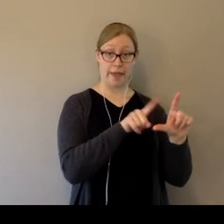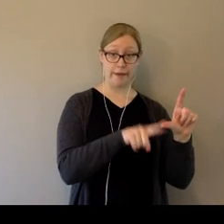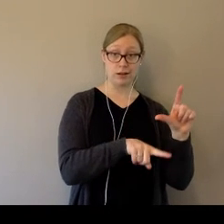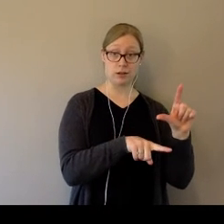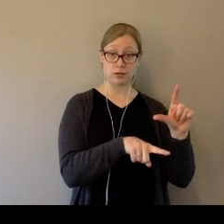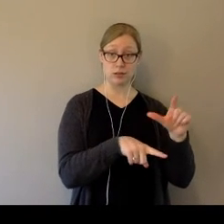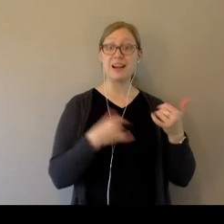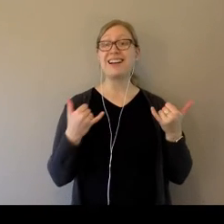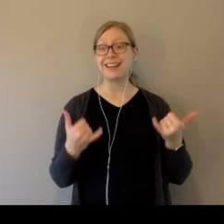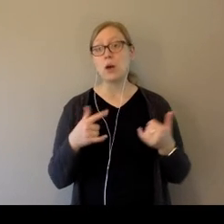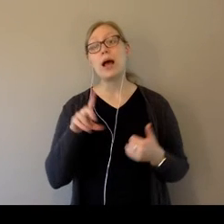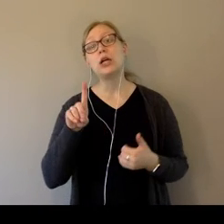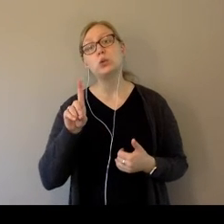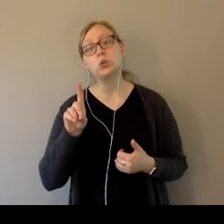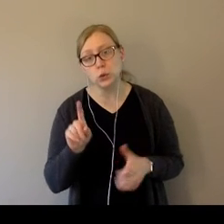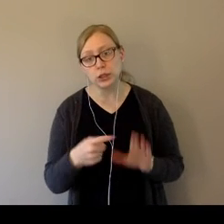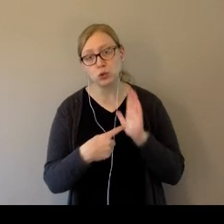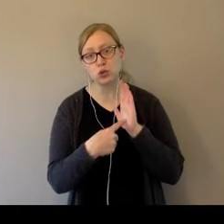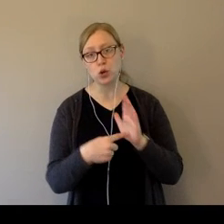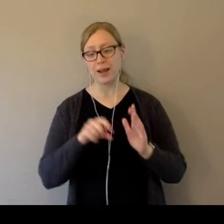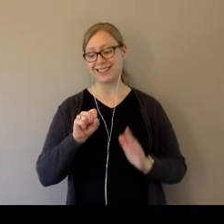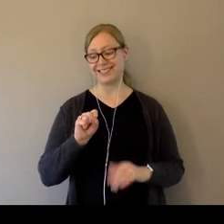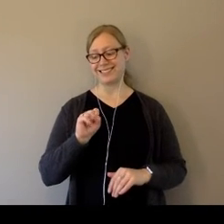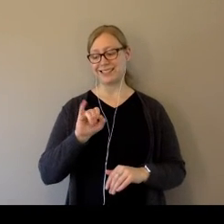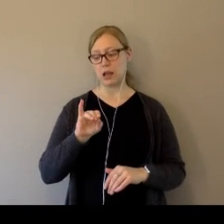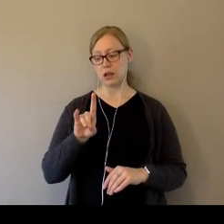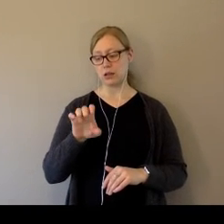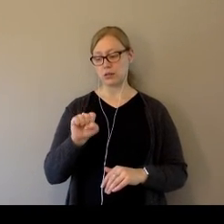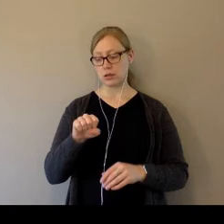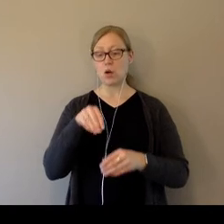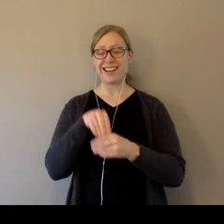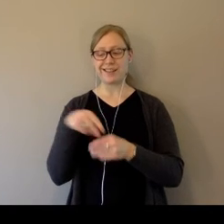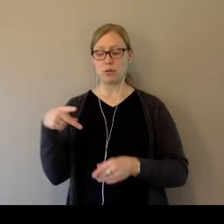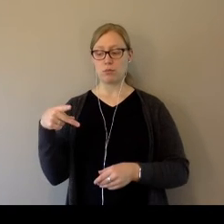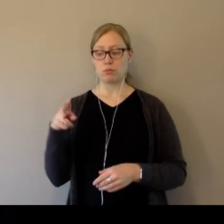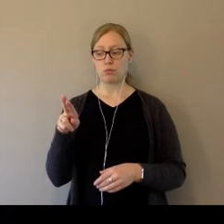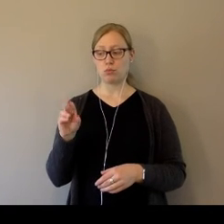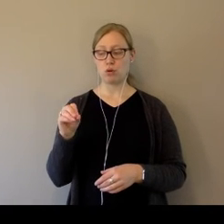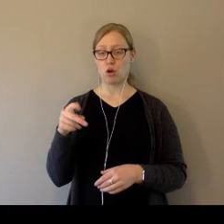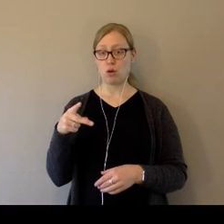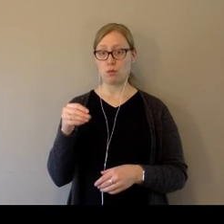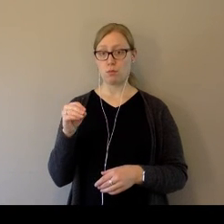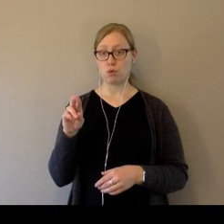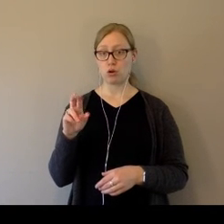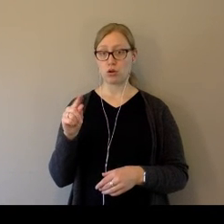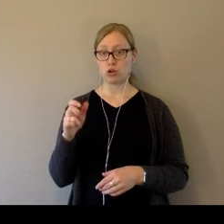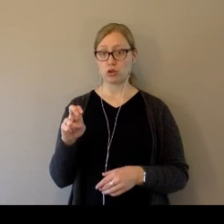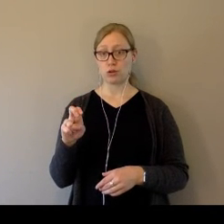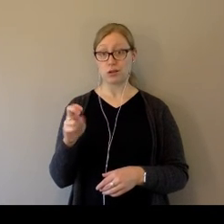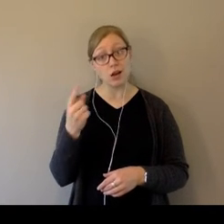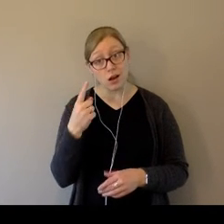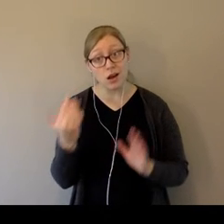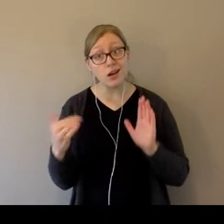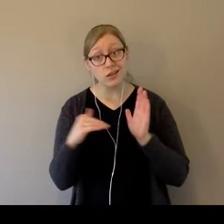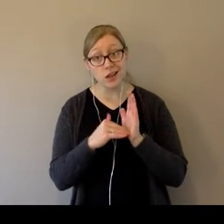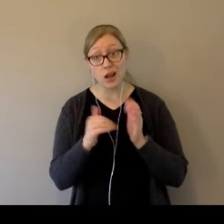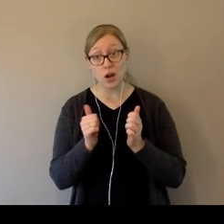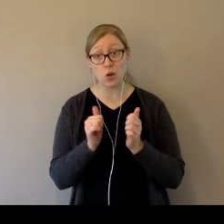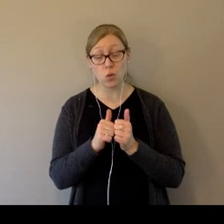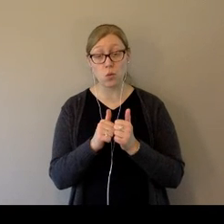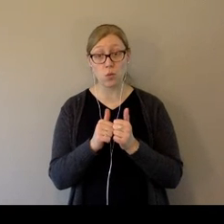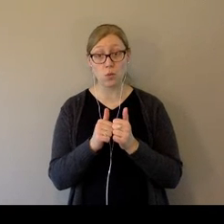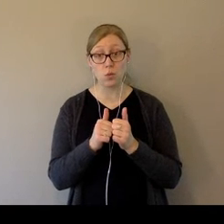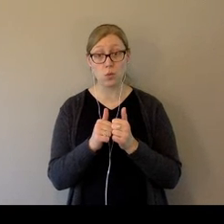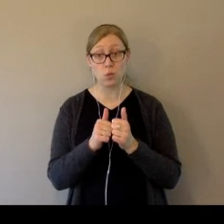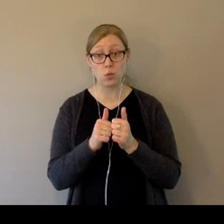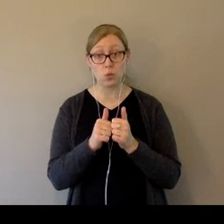that the sides are in proportion. But again, with a rectangle, we luck out because we know that the width is